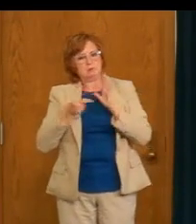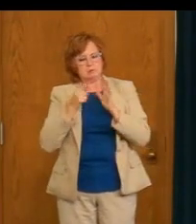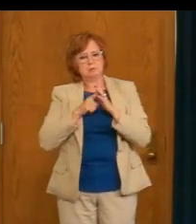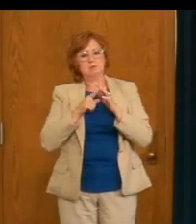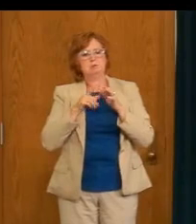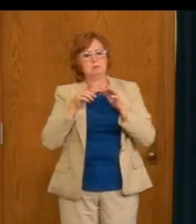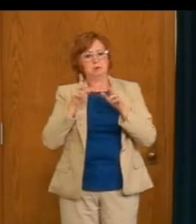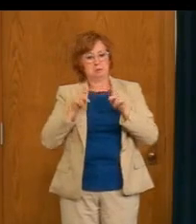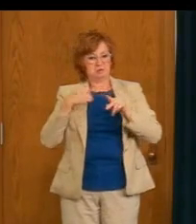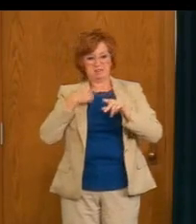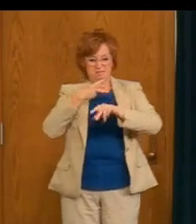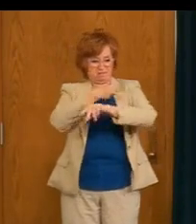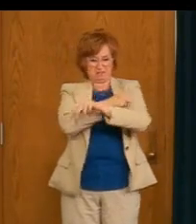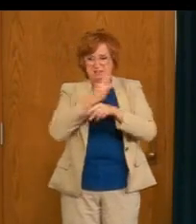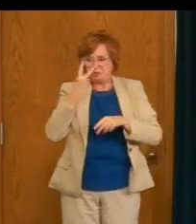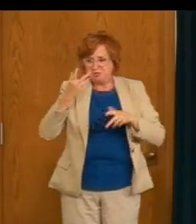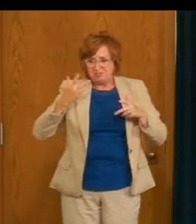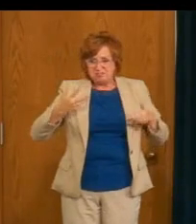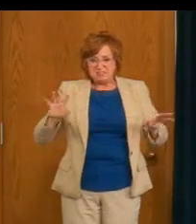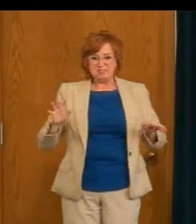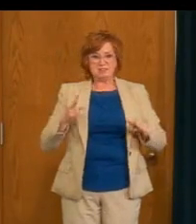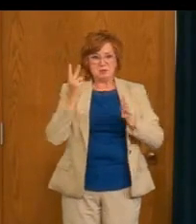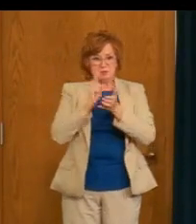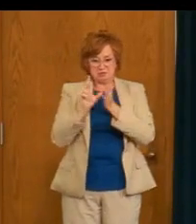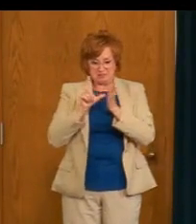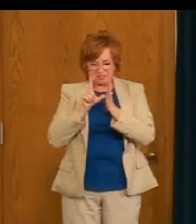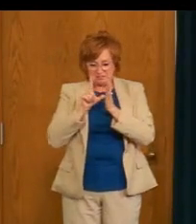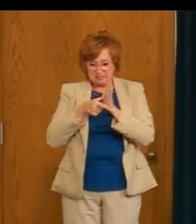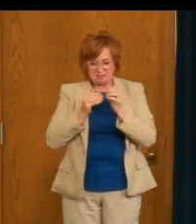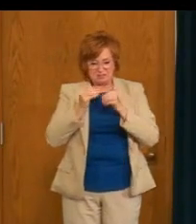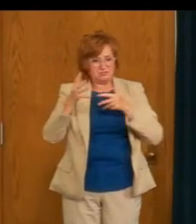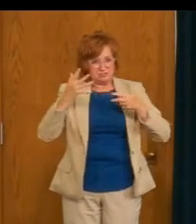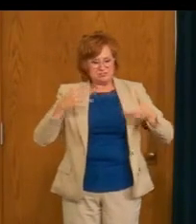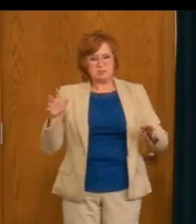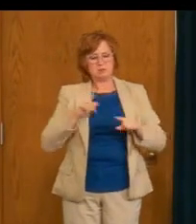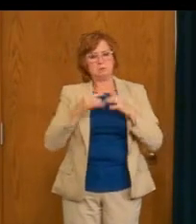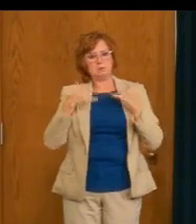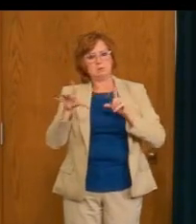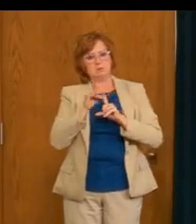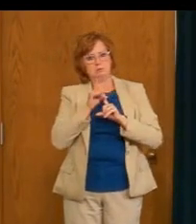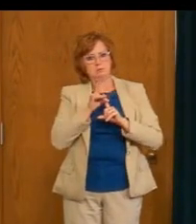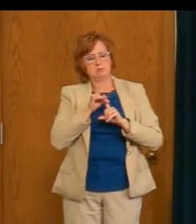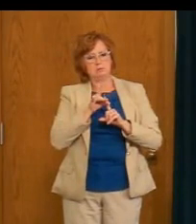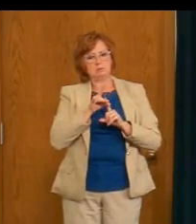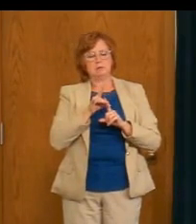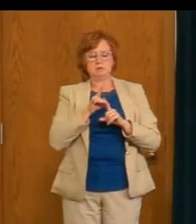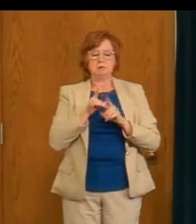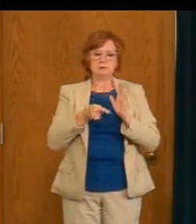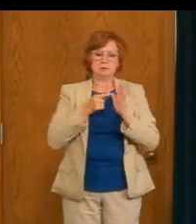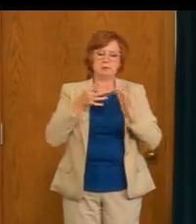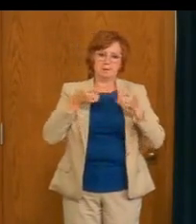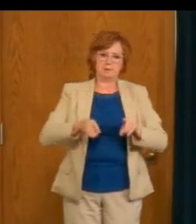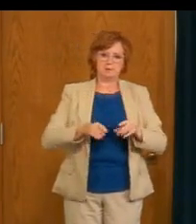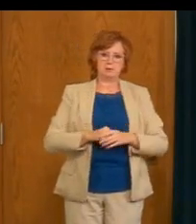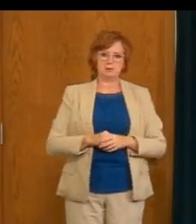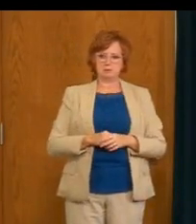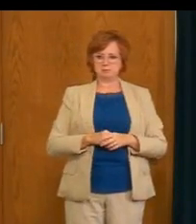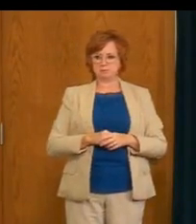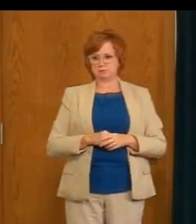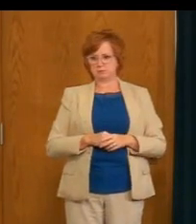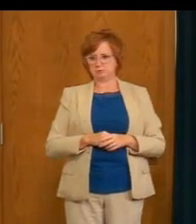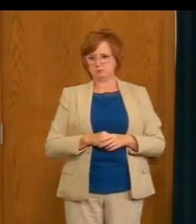remember that 32% of patients in acute care this month in June were less than